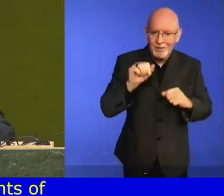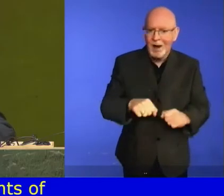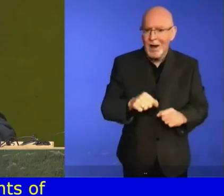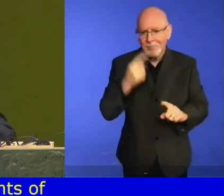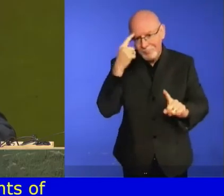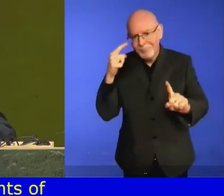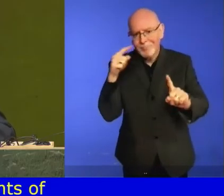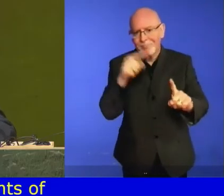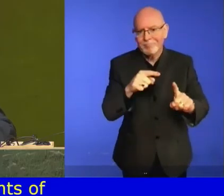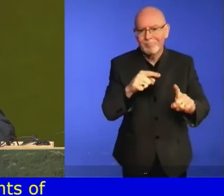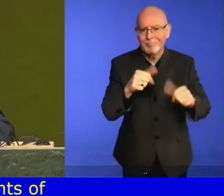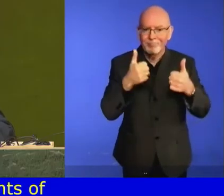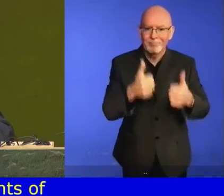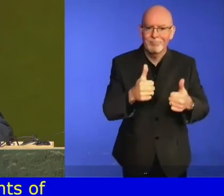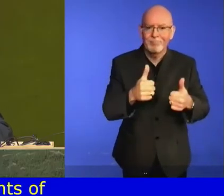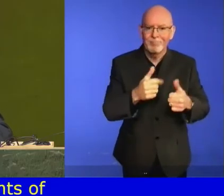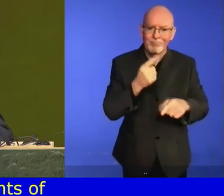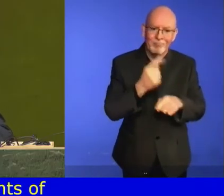Thank you.